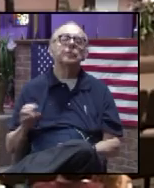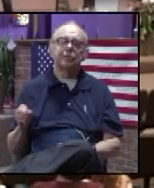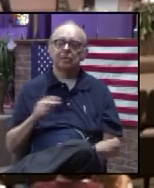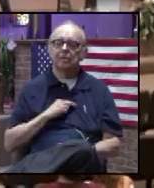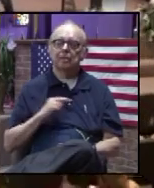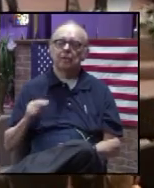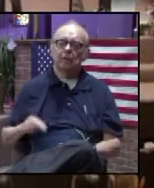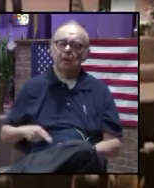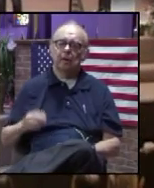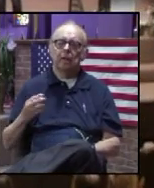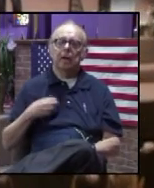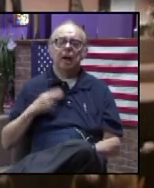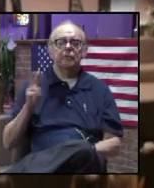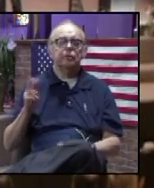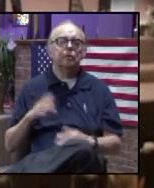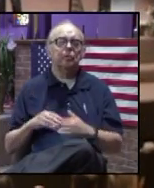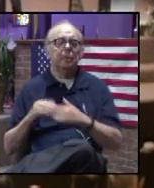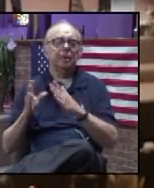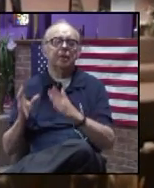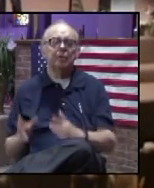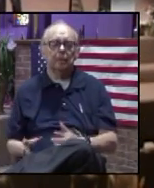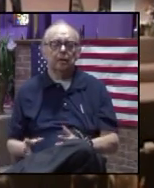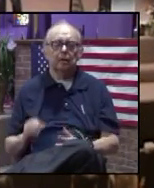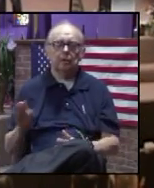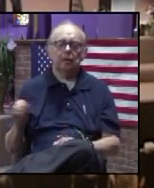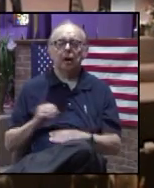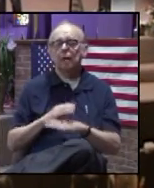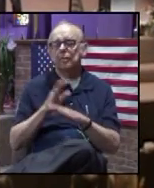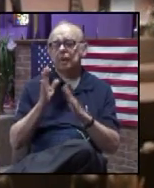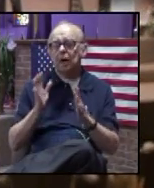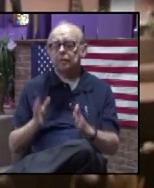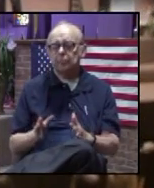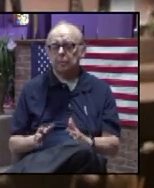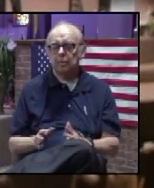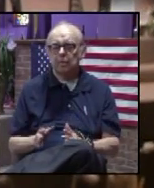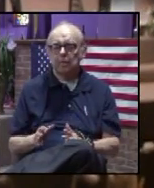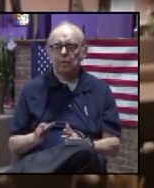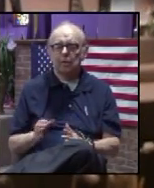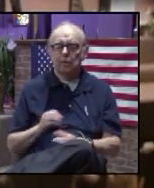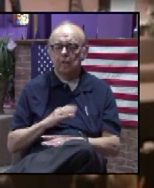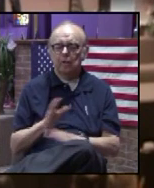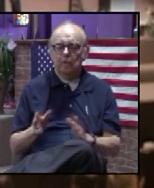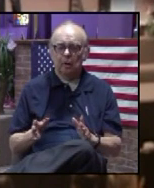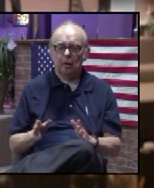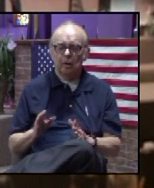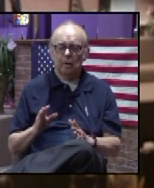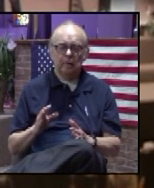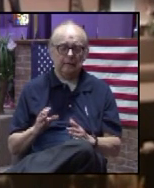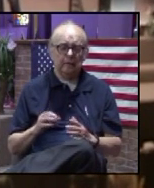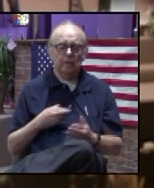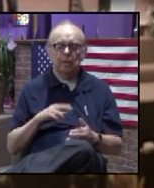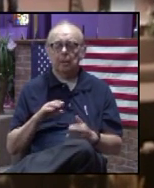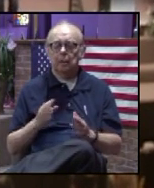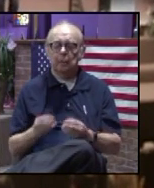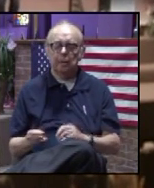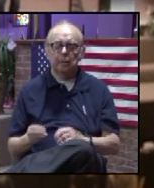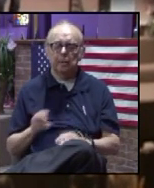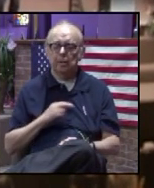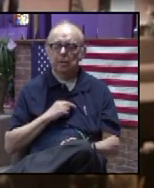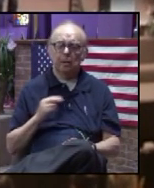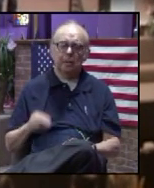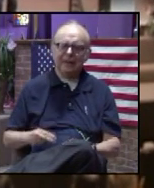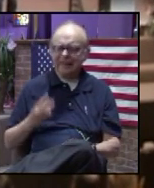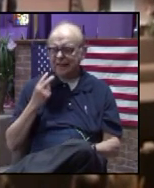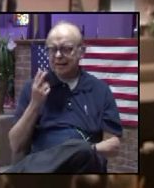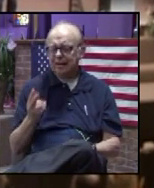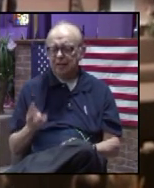You have two leaders of the council and the religious leaders. Nicodemus, we had